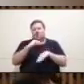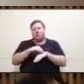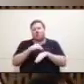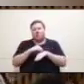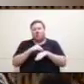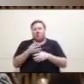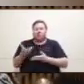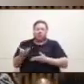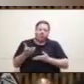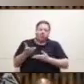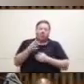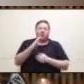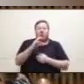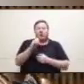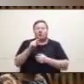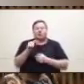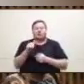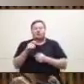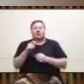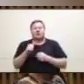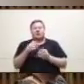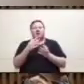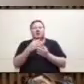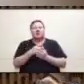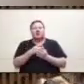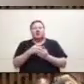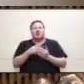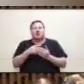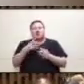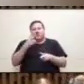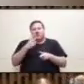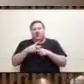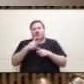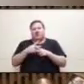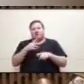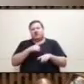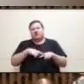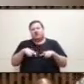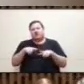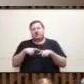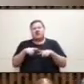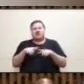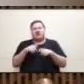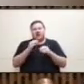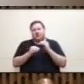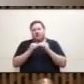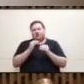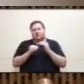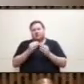COCTA, including the tribal authorities, to finalize the land claims of Barulombo City. Thank you.